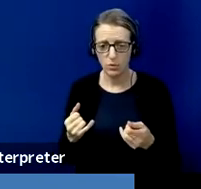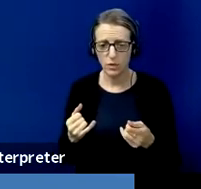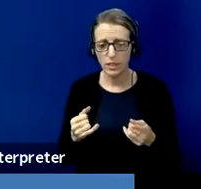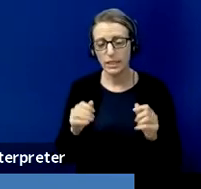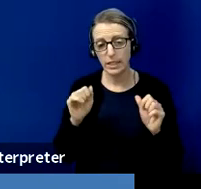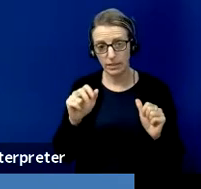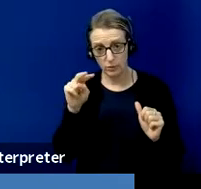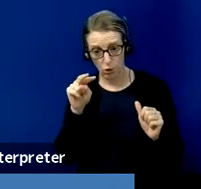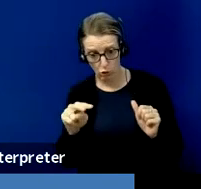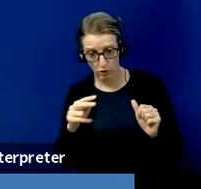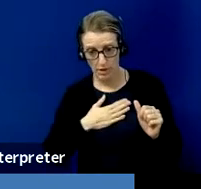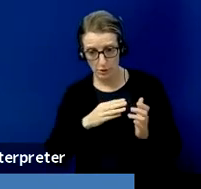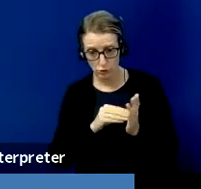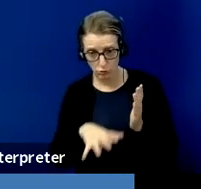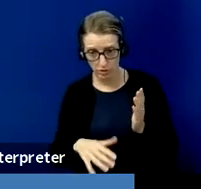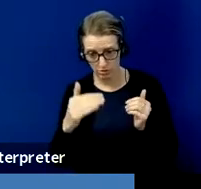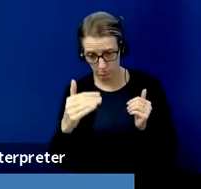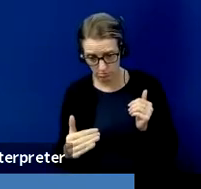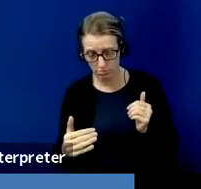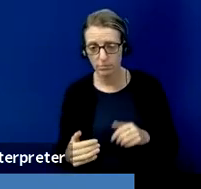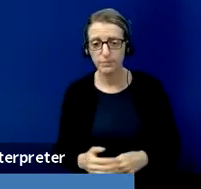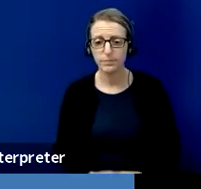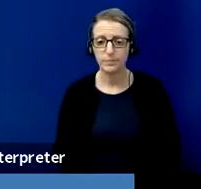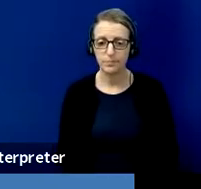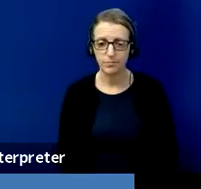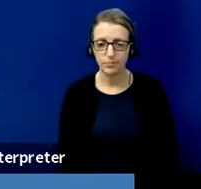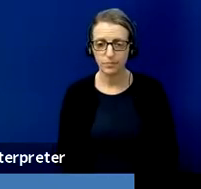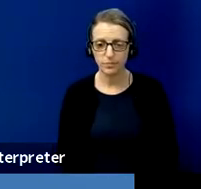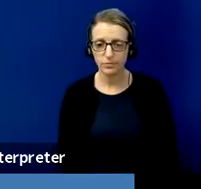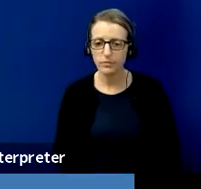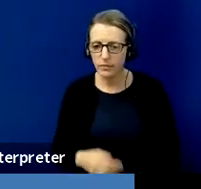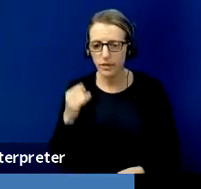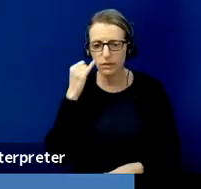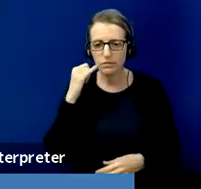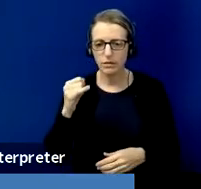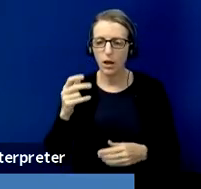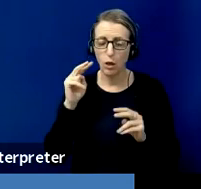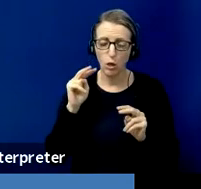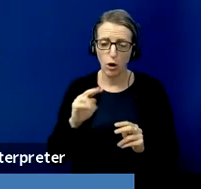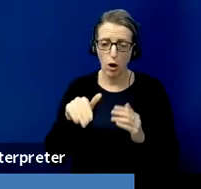at my students, and if I look at them all,